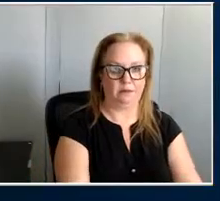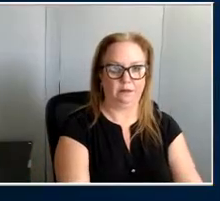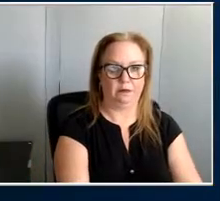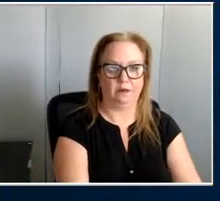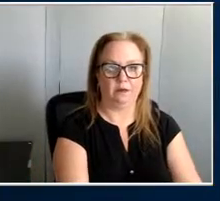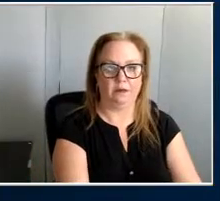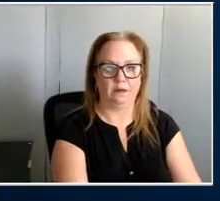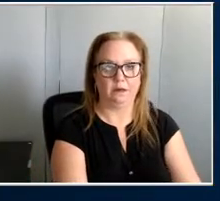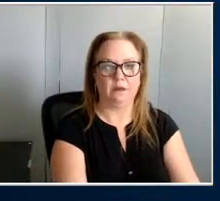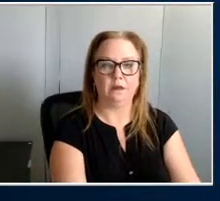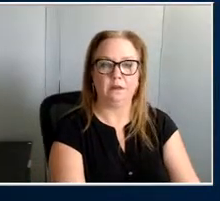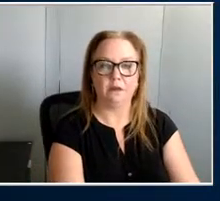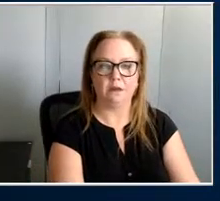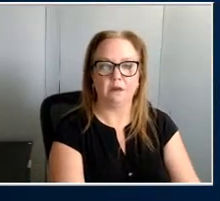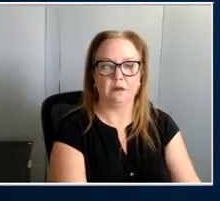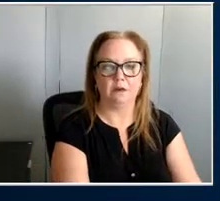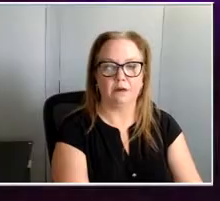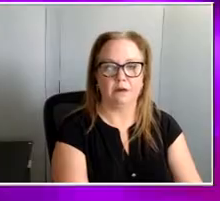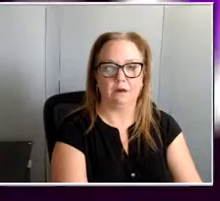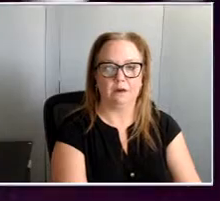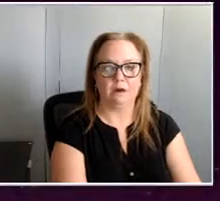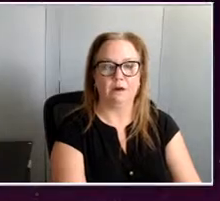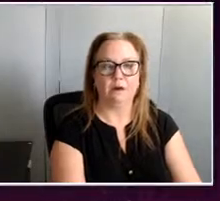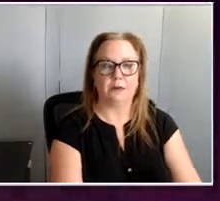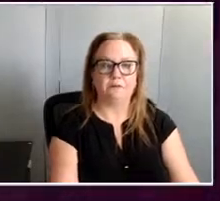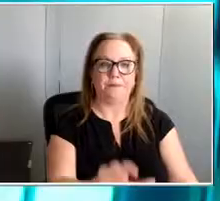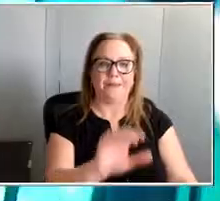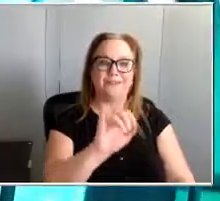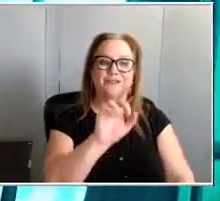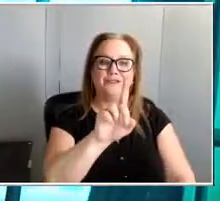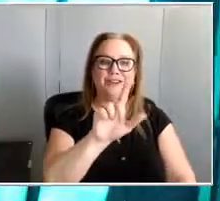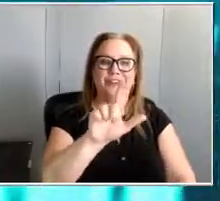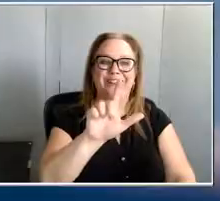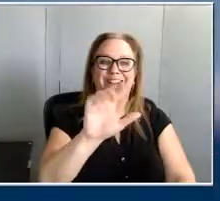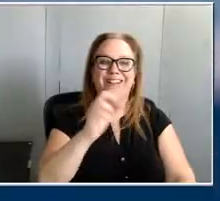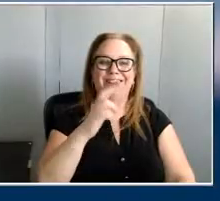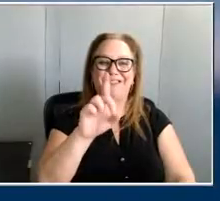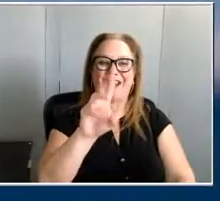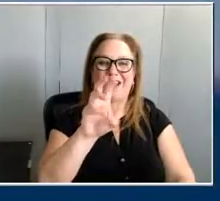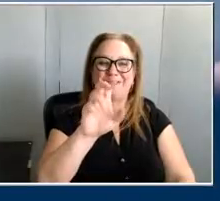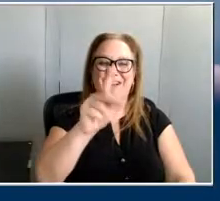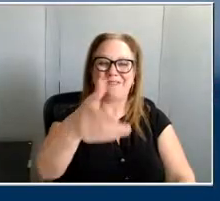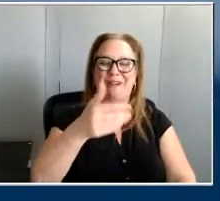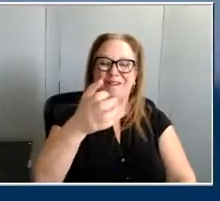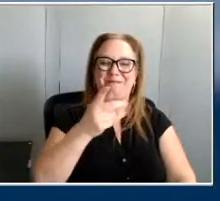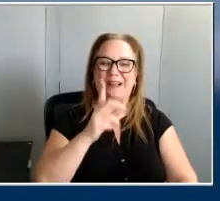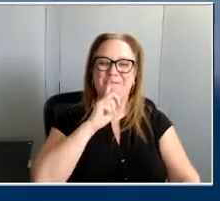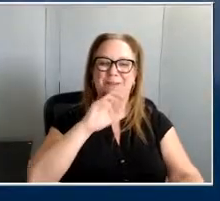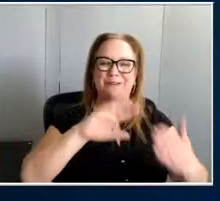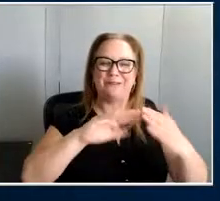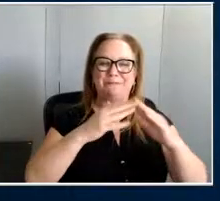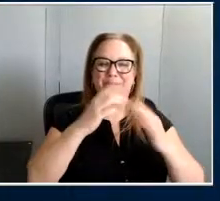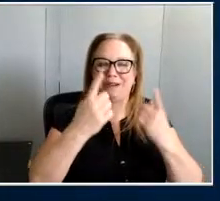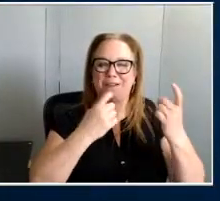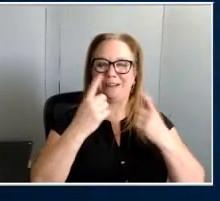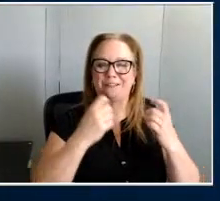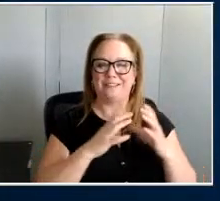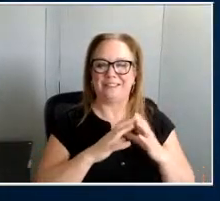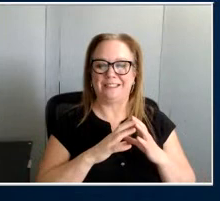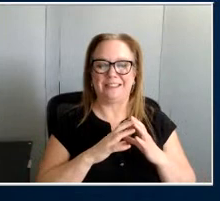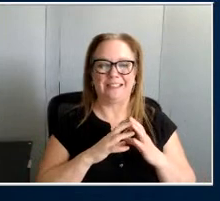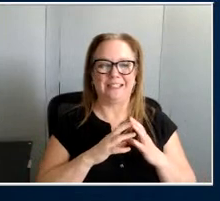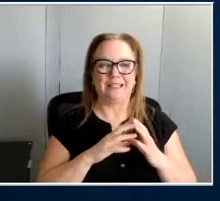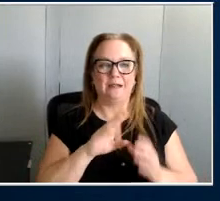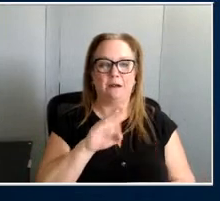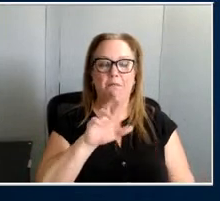going to be some community questions out there. Jill Chadwick, welcome back to the chair today. Thank you. Good morning. Bruce wants to know,